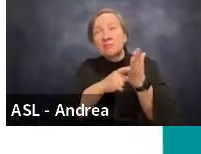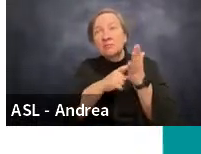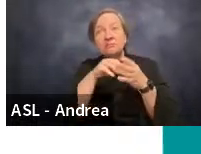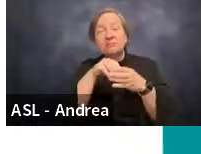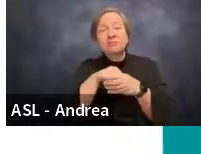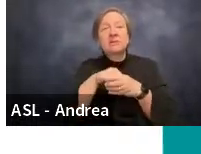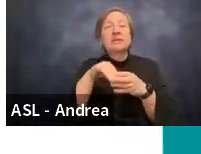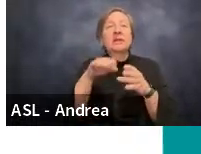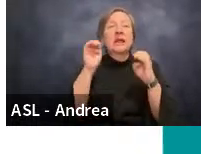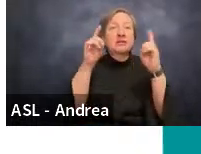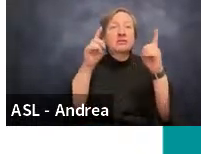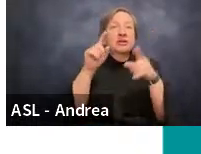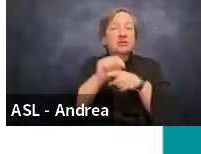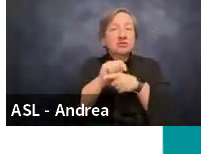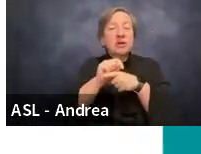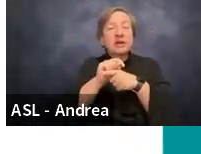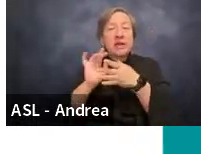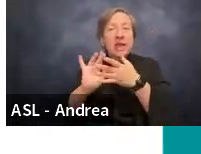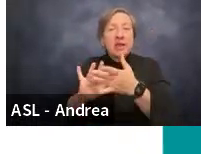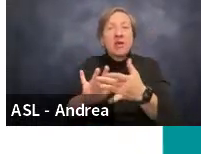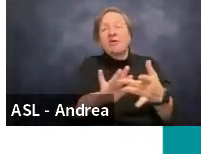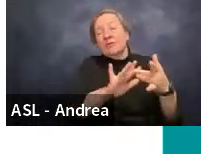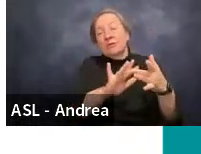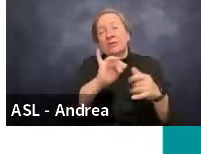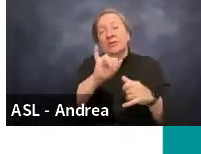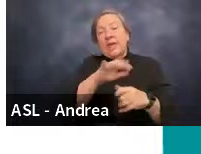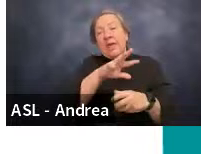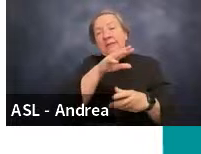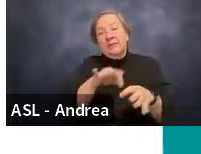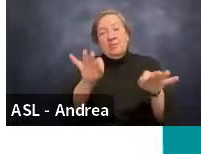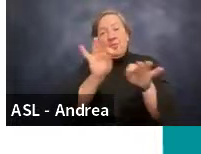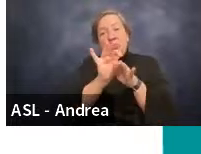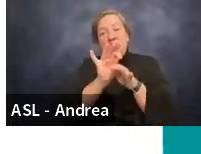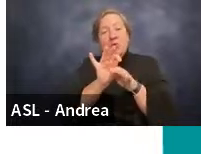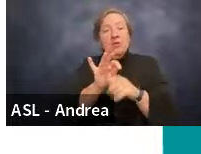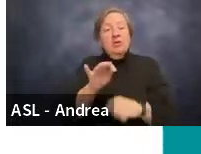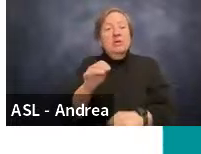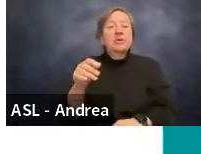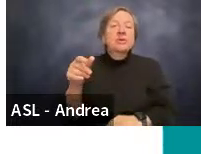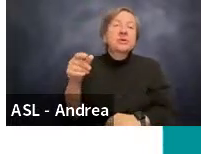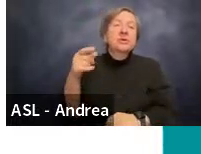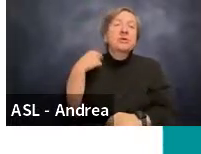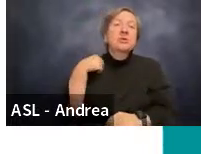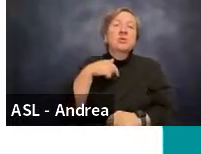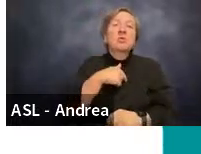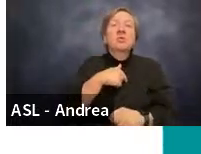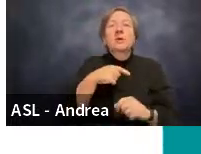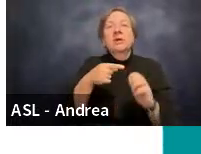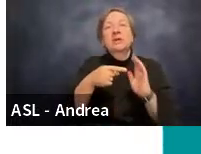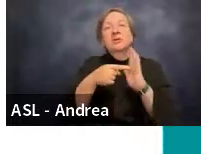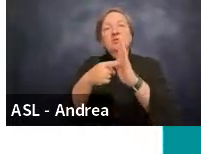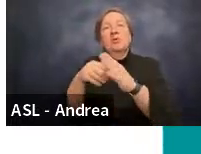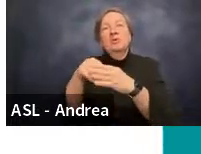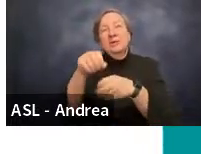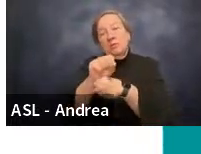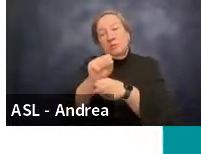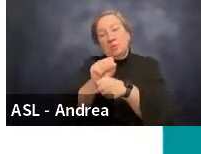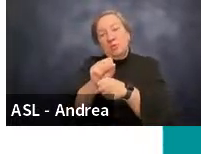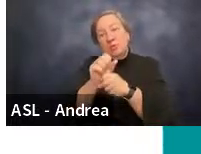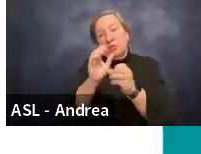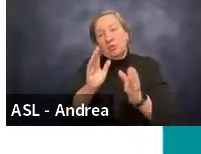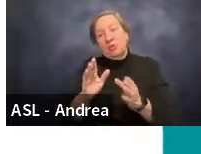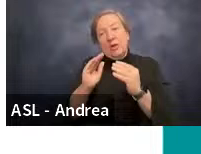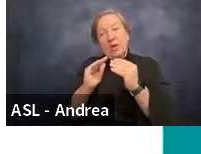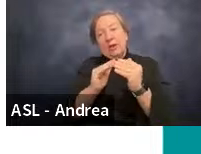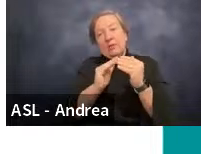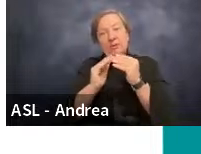training, and outreach that are important and that we portrayed in the Workforce Equity